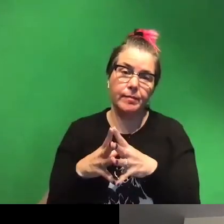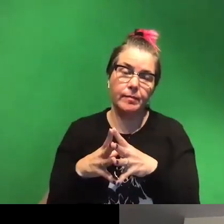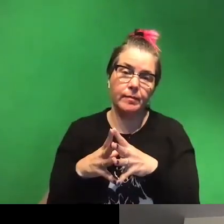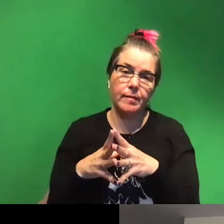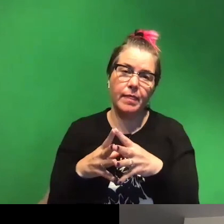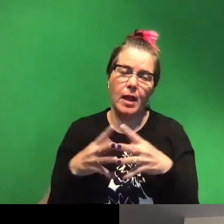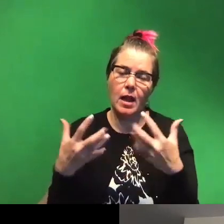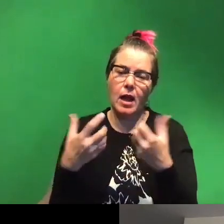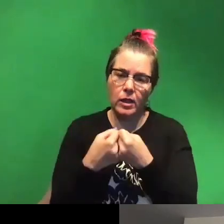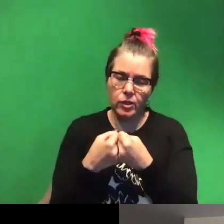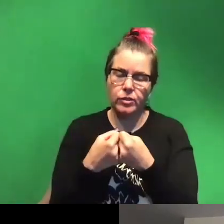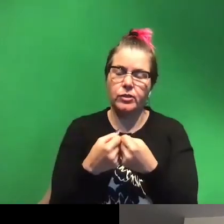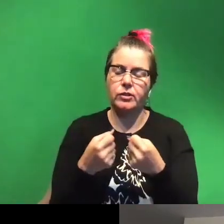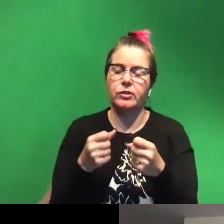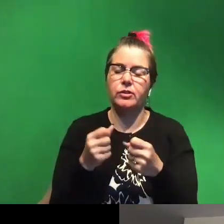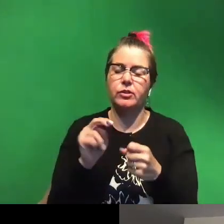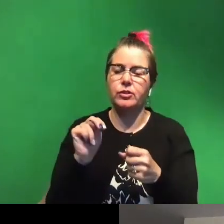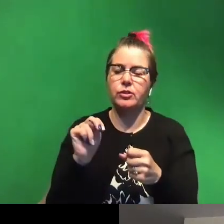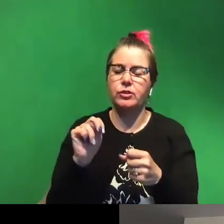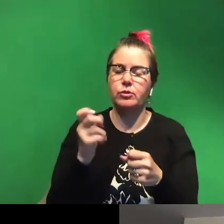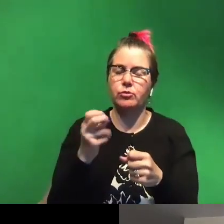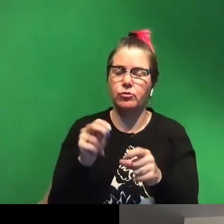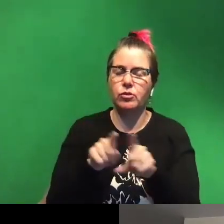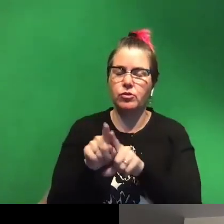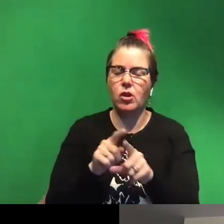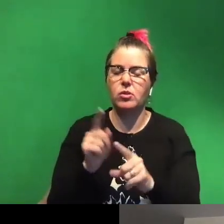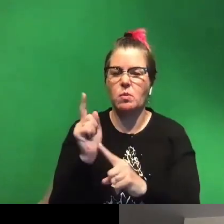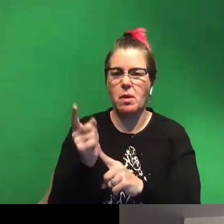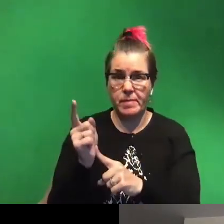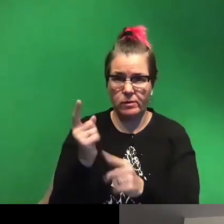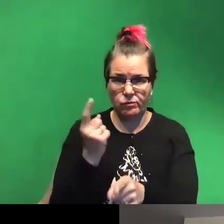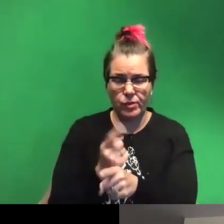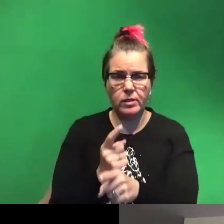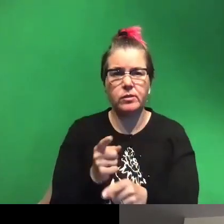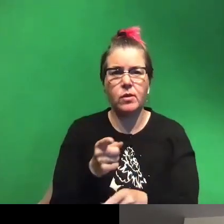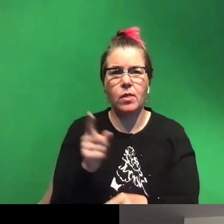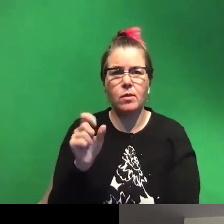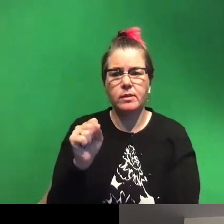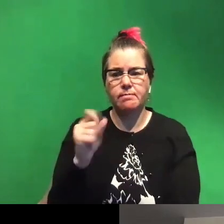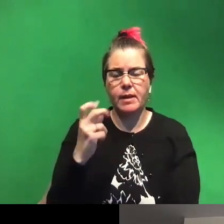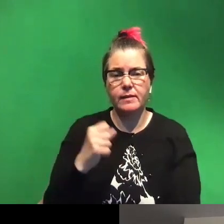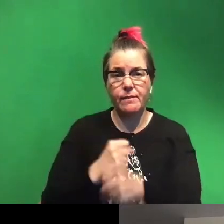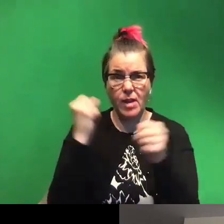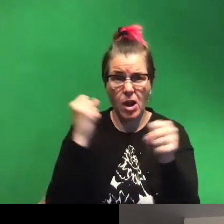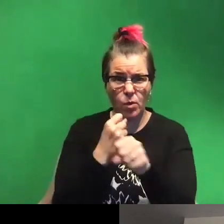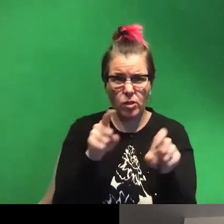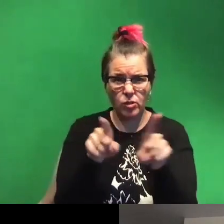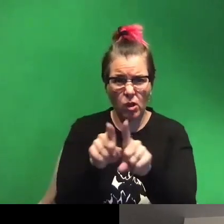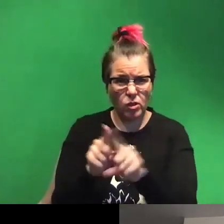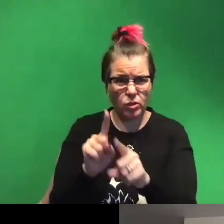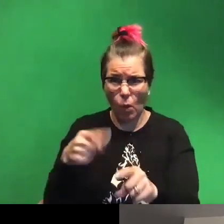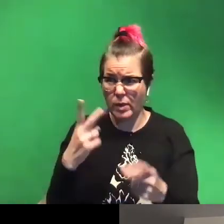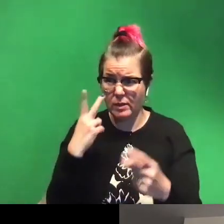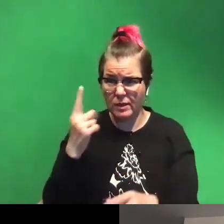collision that would happen between two neutron stars would take like a minute. So are those space fireworks also only visible for a